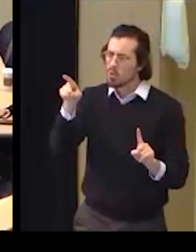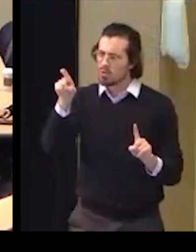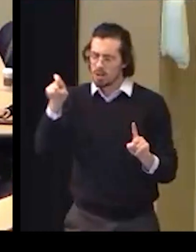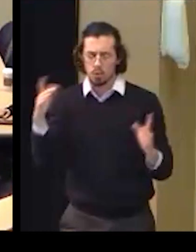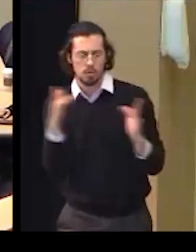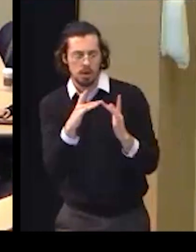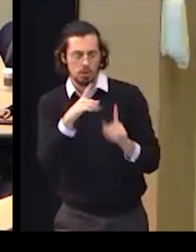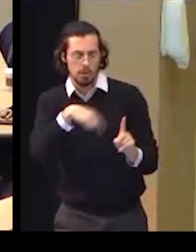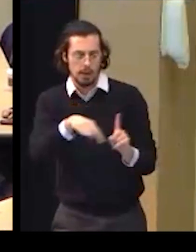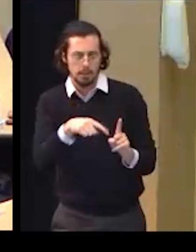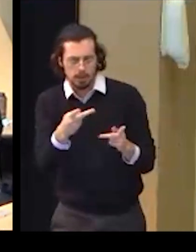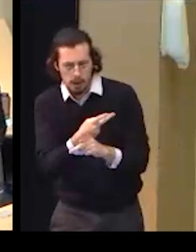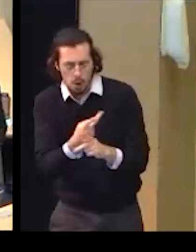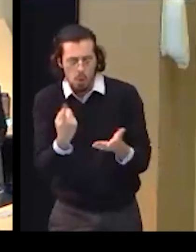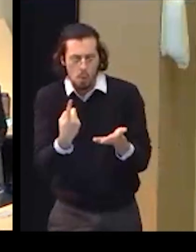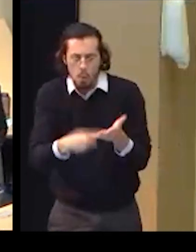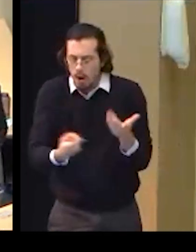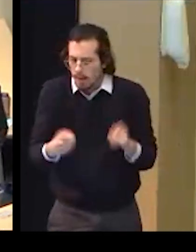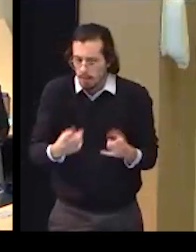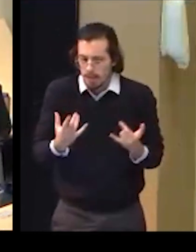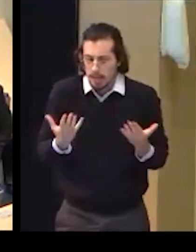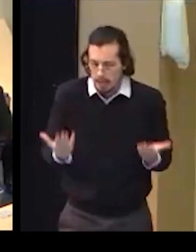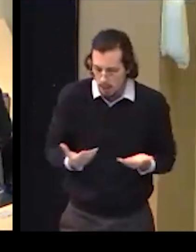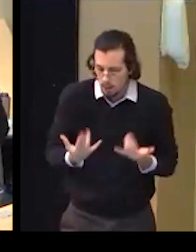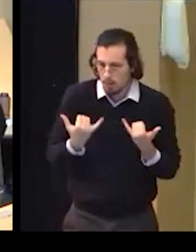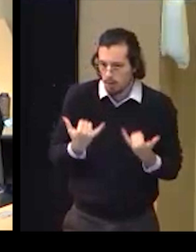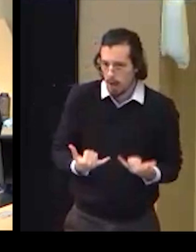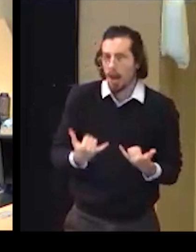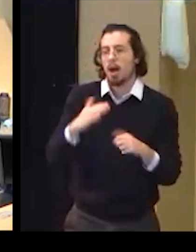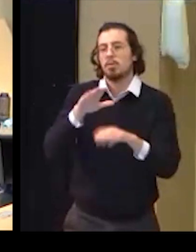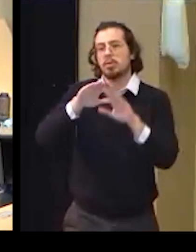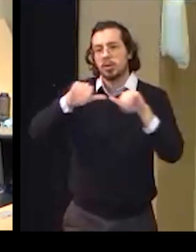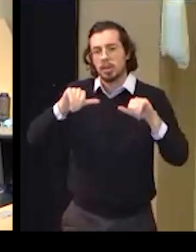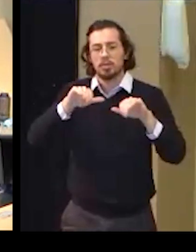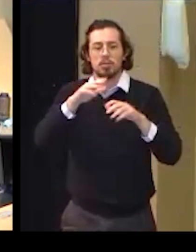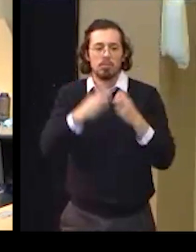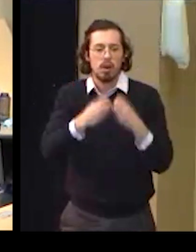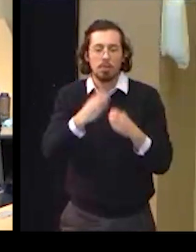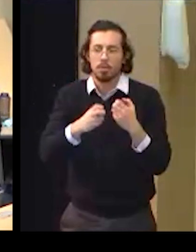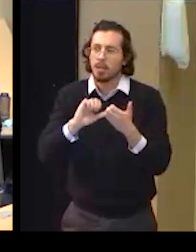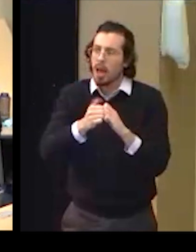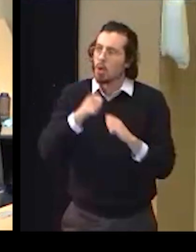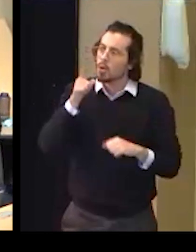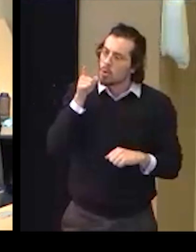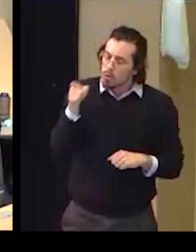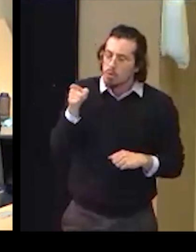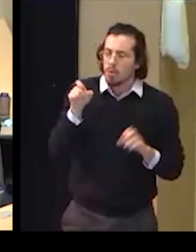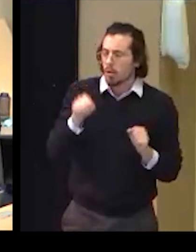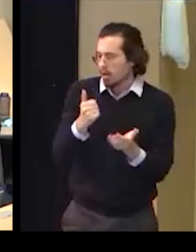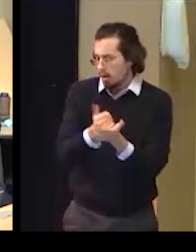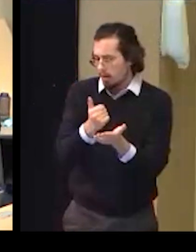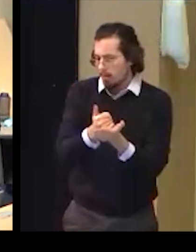what's going on here that can be done now, you know, call system issues, just how you can